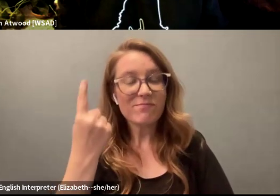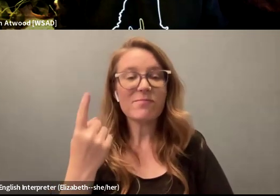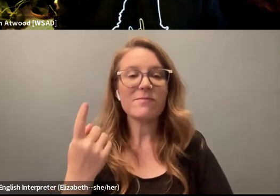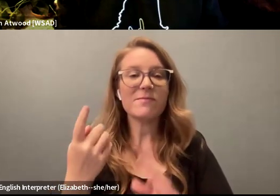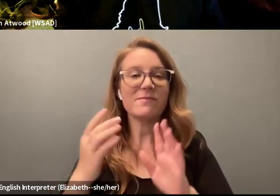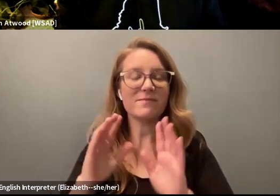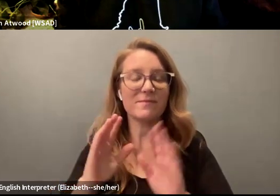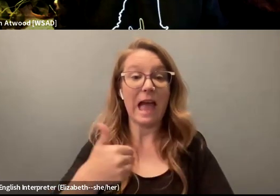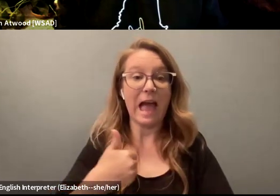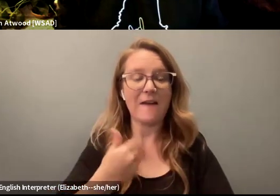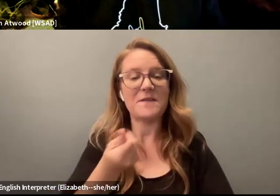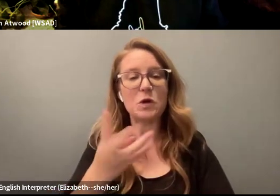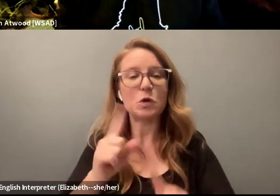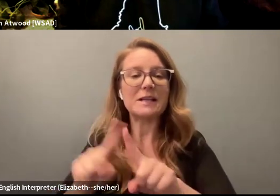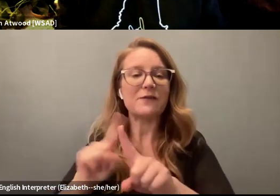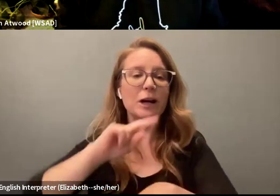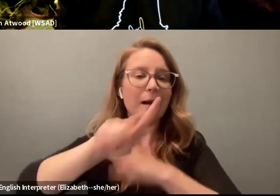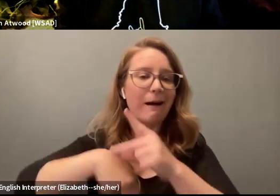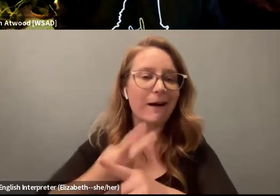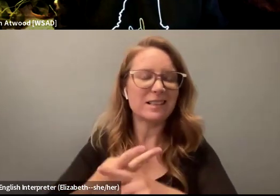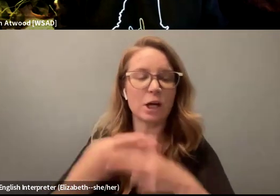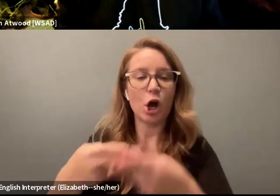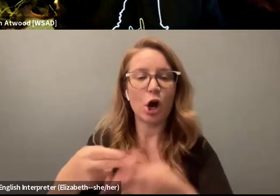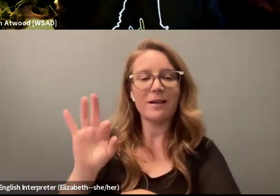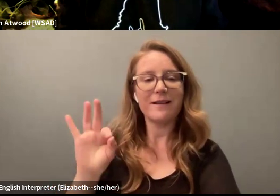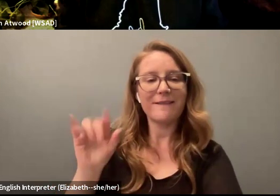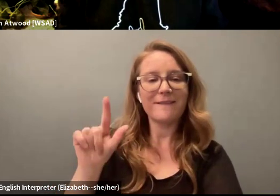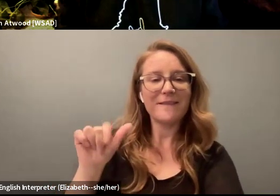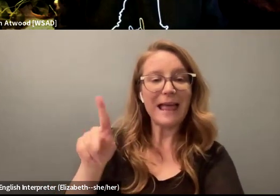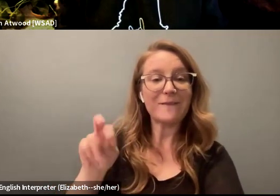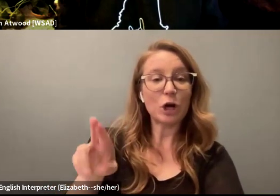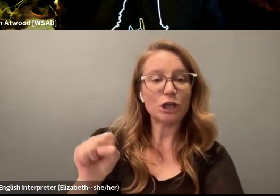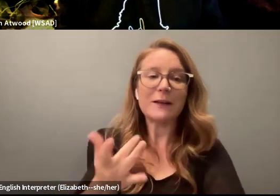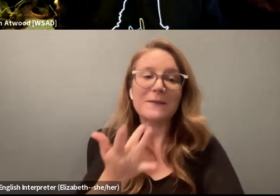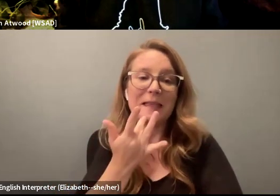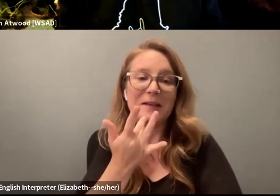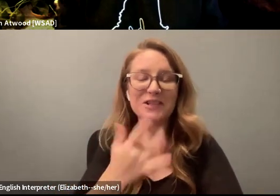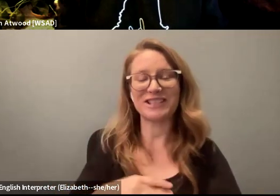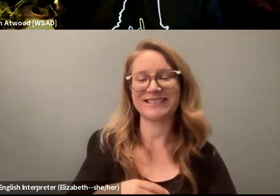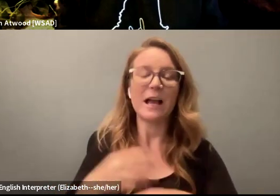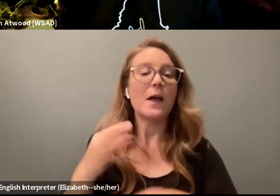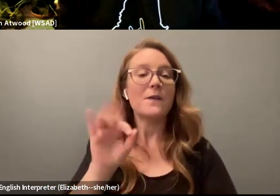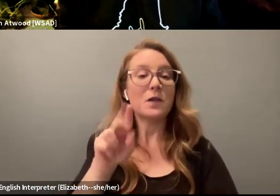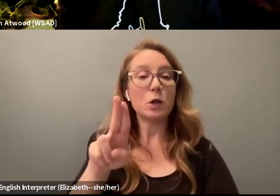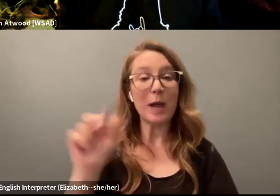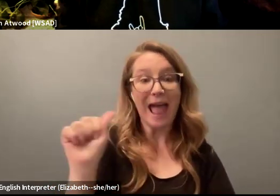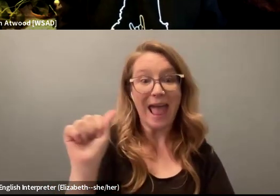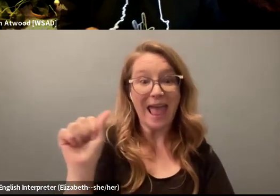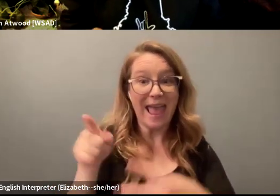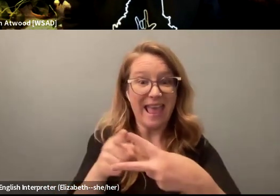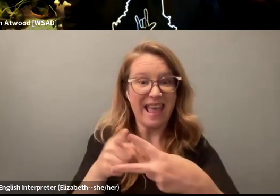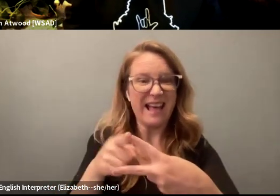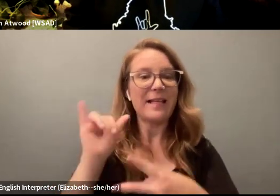A couple of the flavors that I talked about with flu A, one of those is actually related